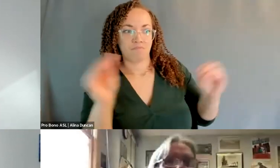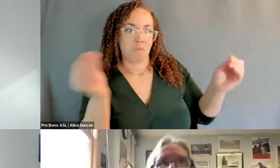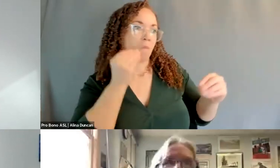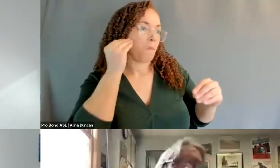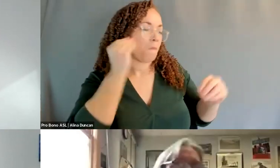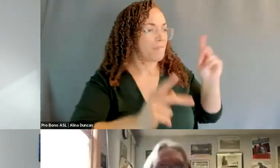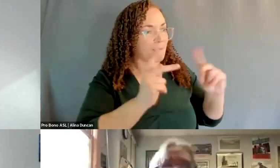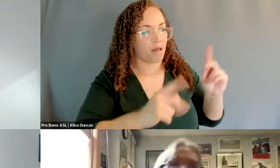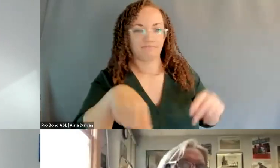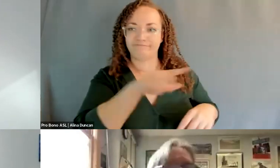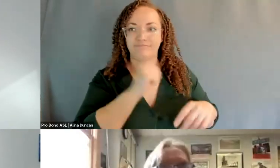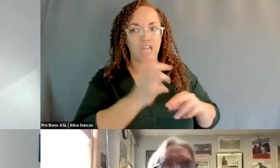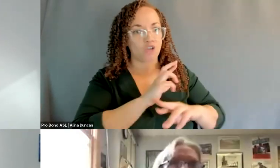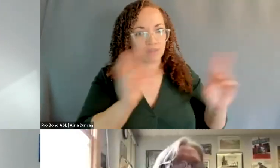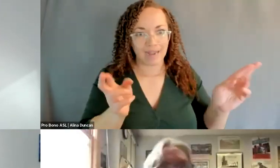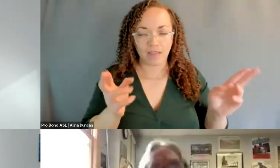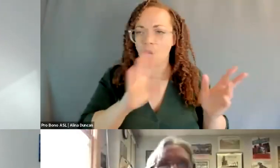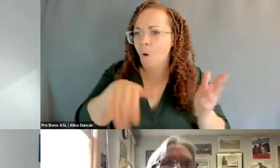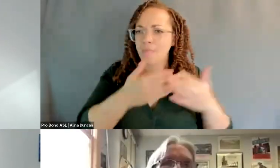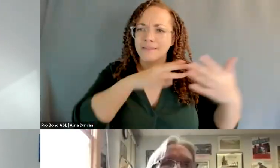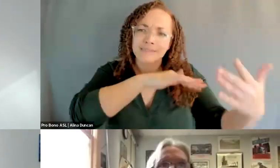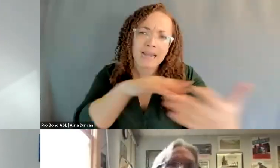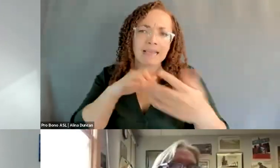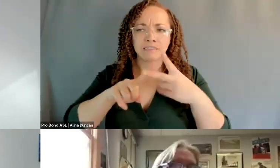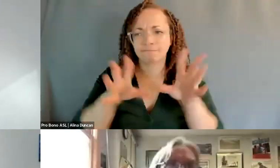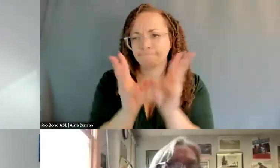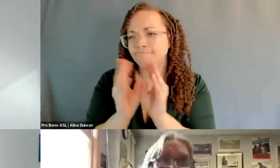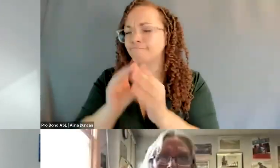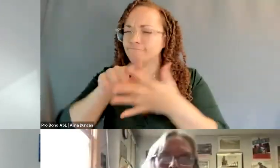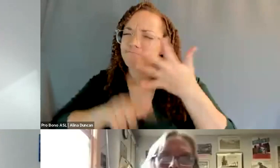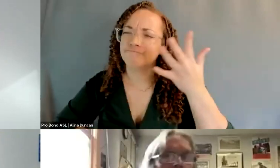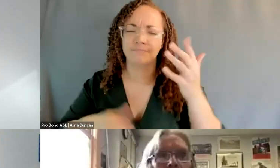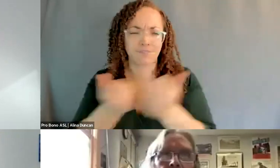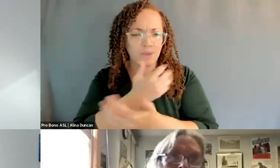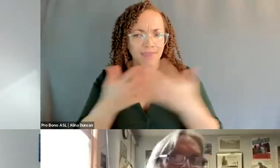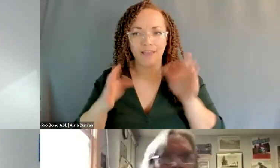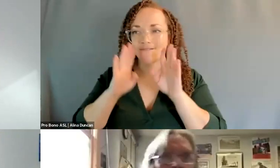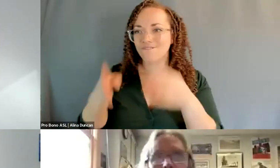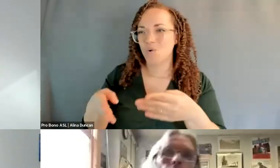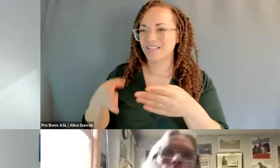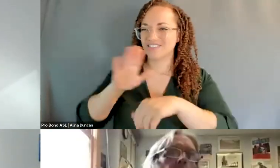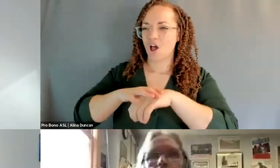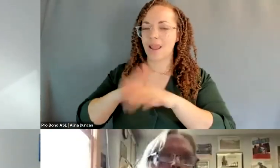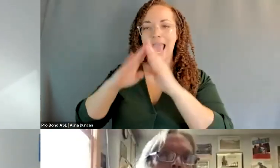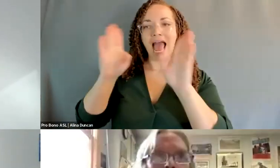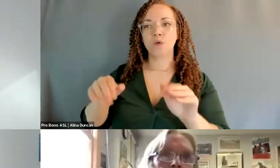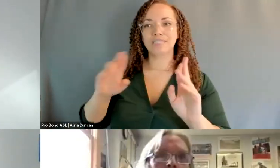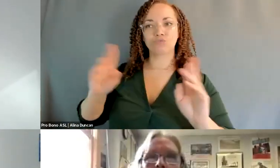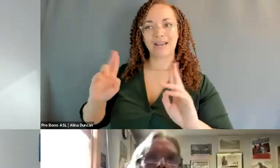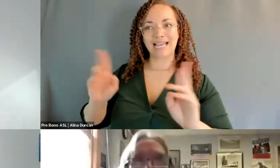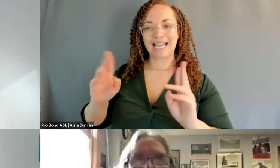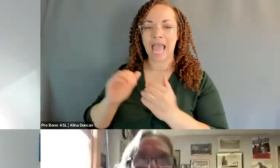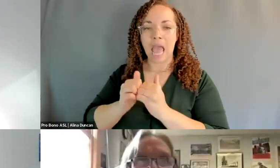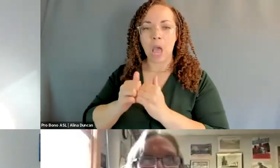their programs and all of the studies and all of the conferences were geared towards housing ready, how to get homeless people